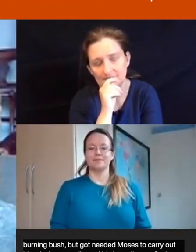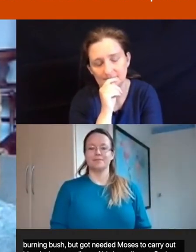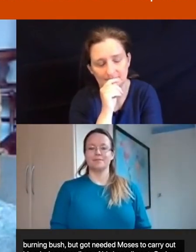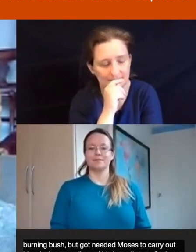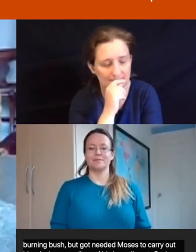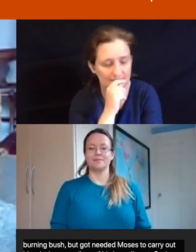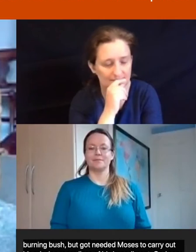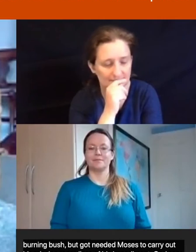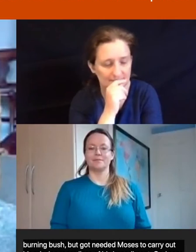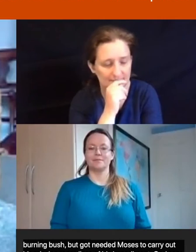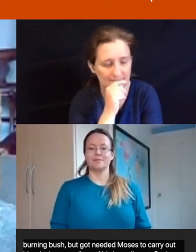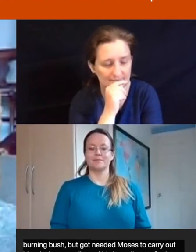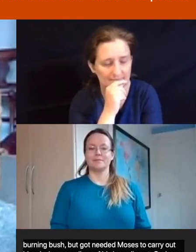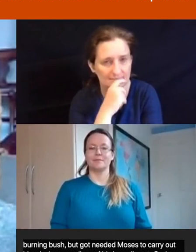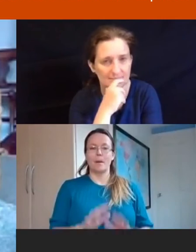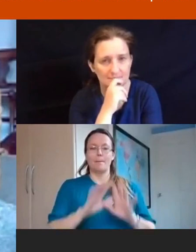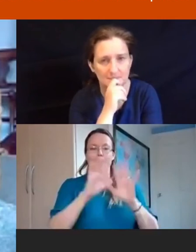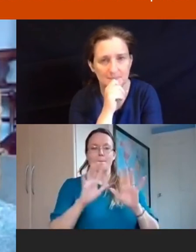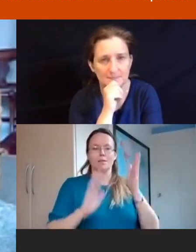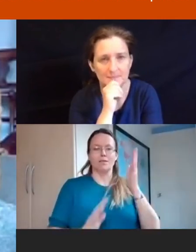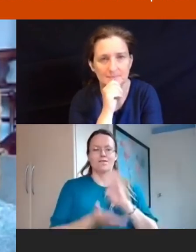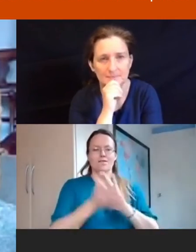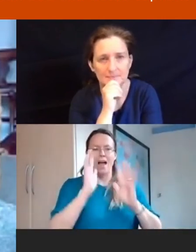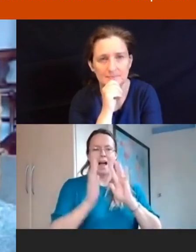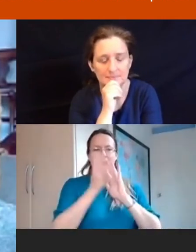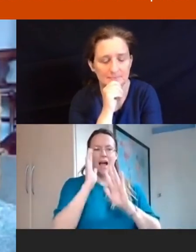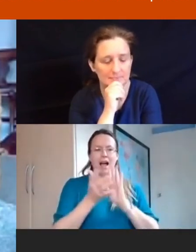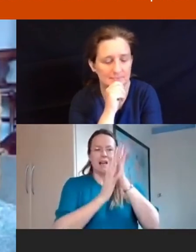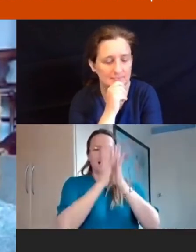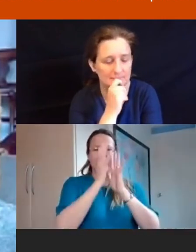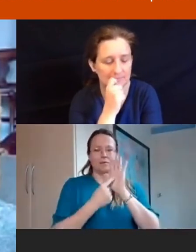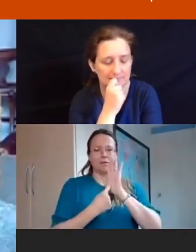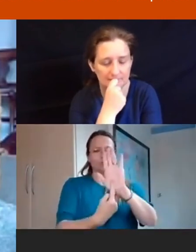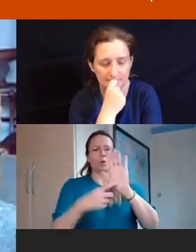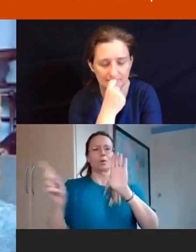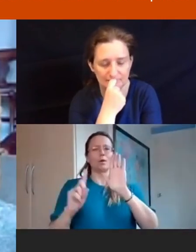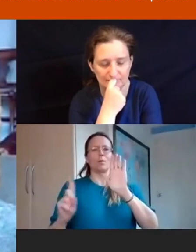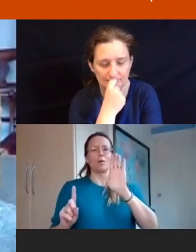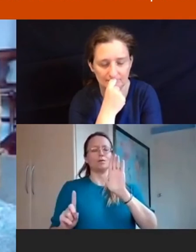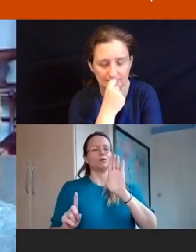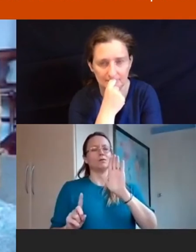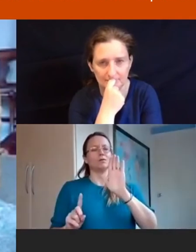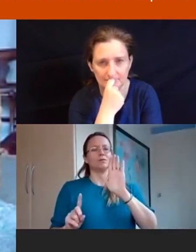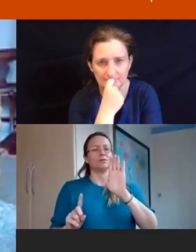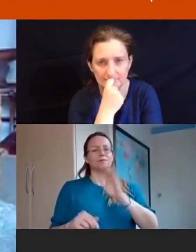I wonder what the flames really represent in the story and what they represent for you.